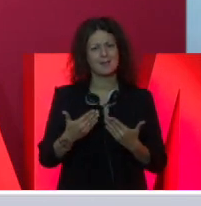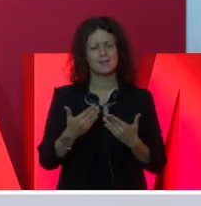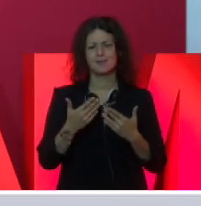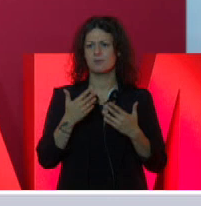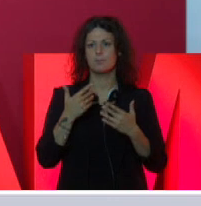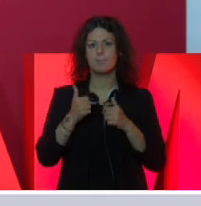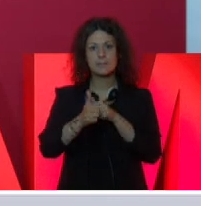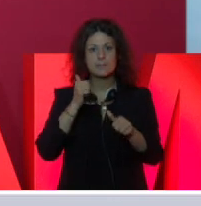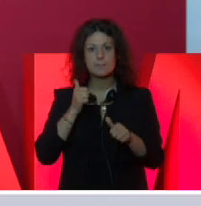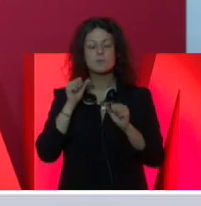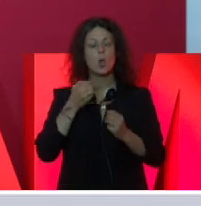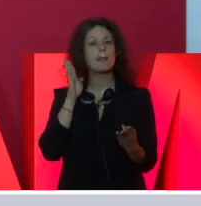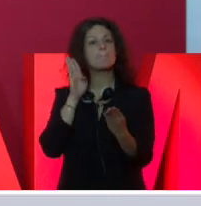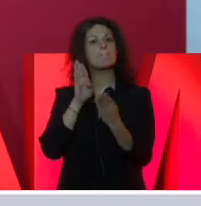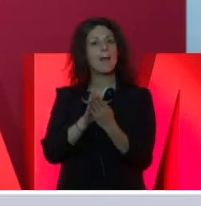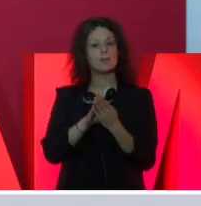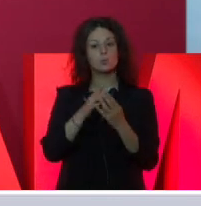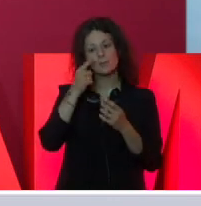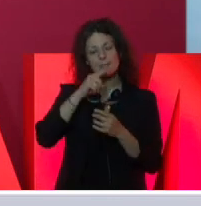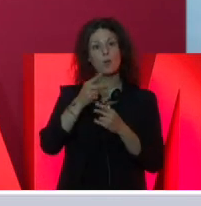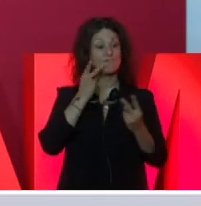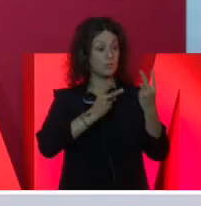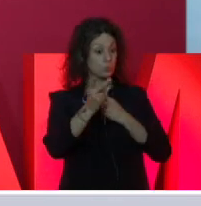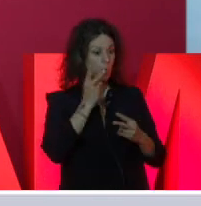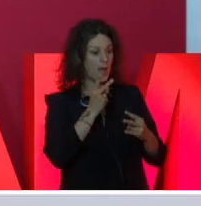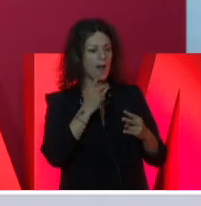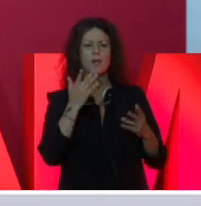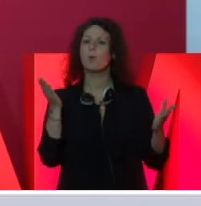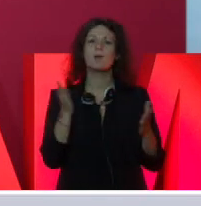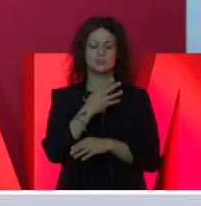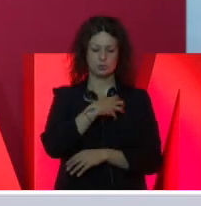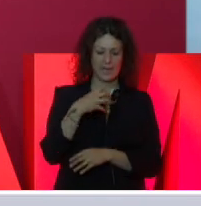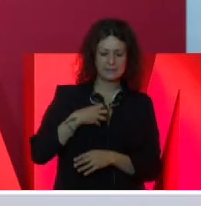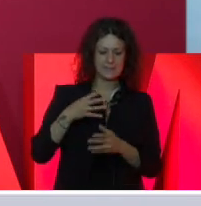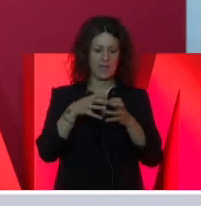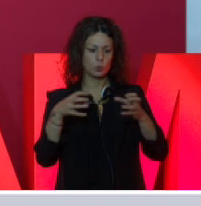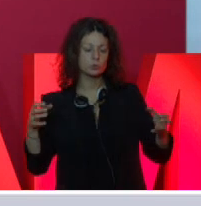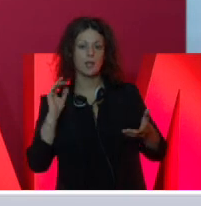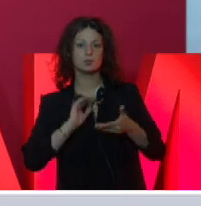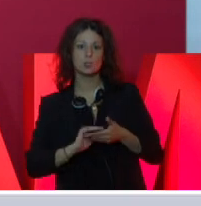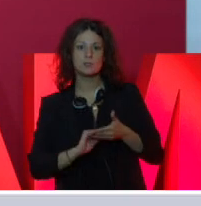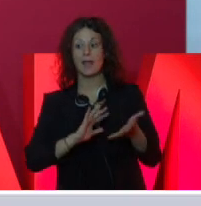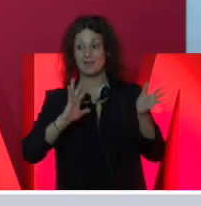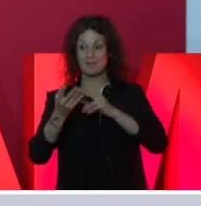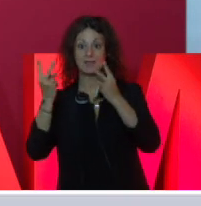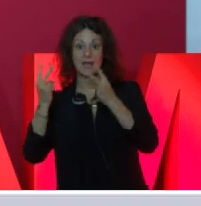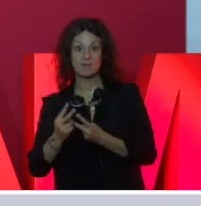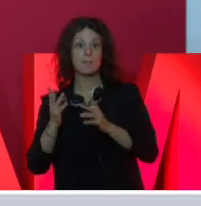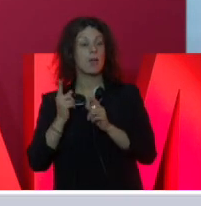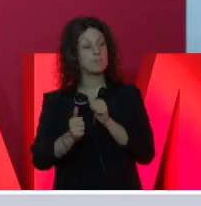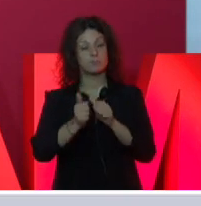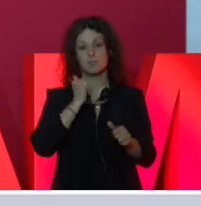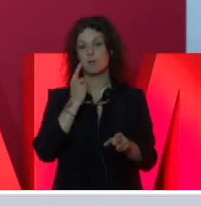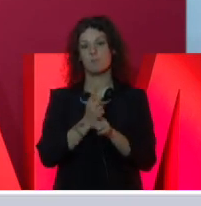good computing power, so that I can really have an impact on our society and our industries. But I must